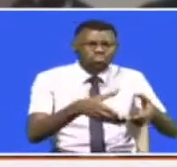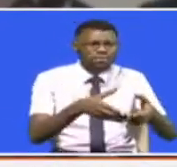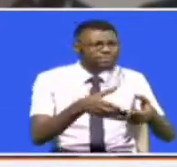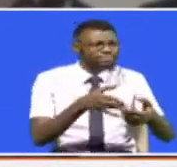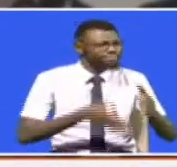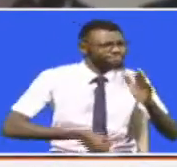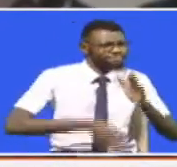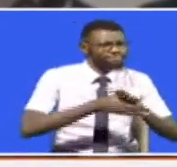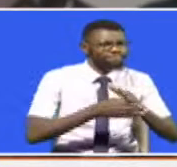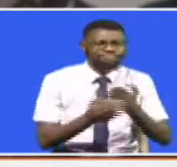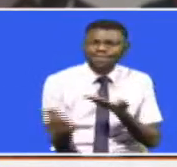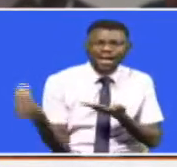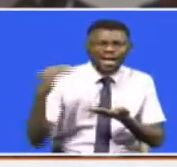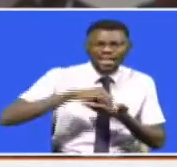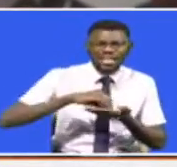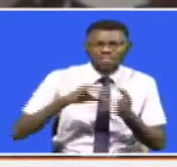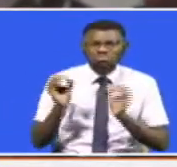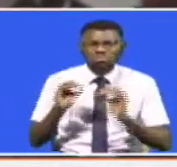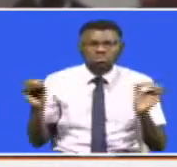And I say,